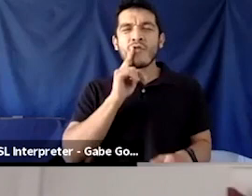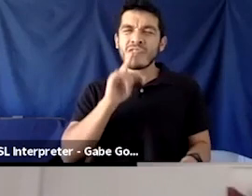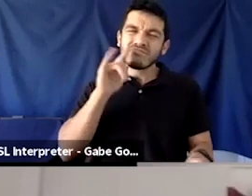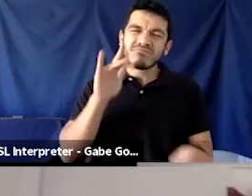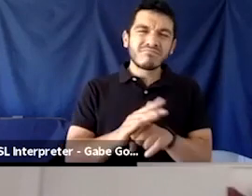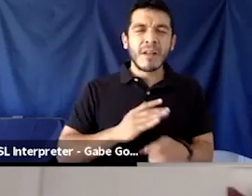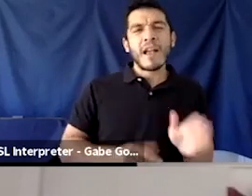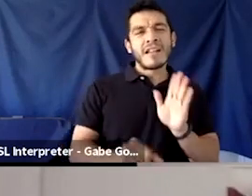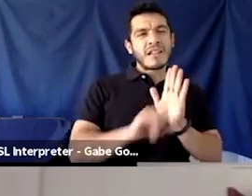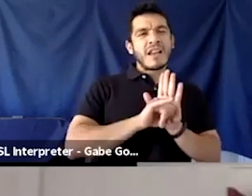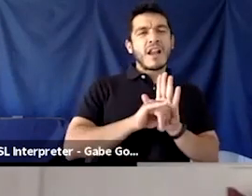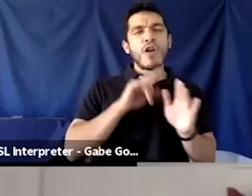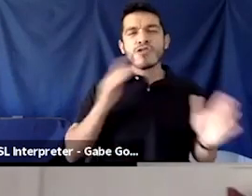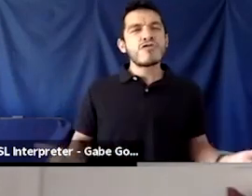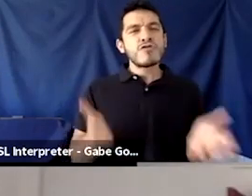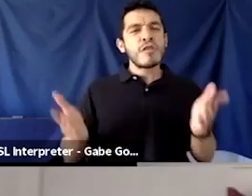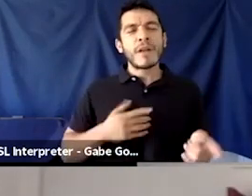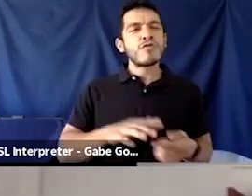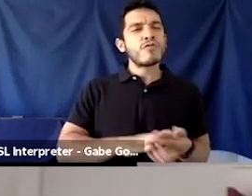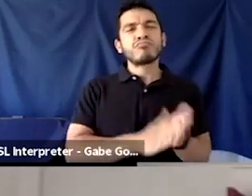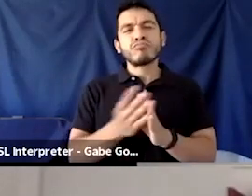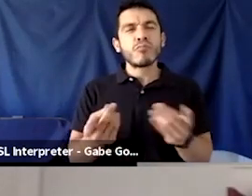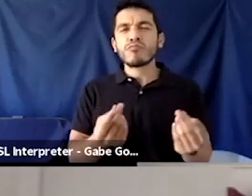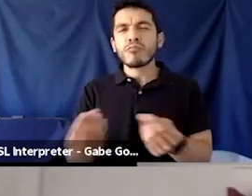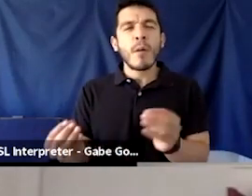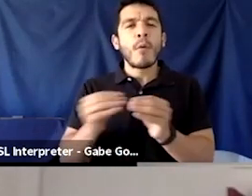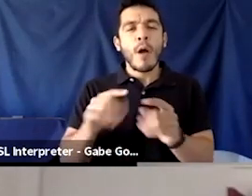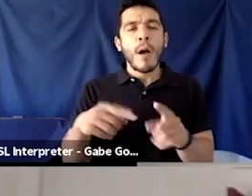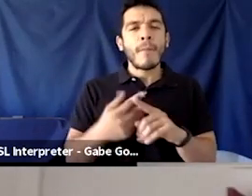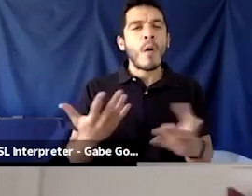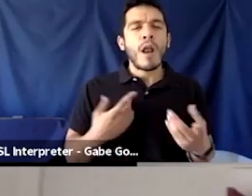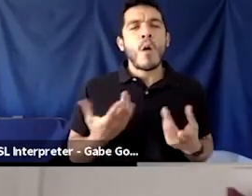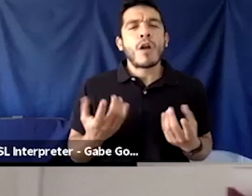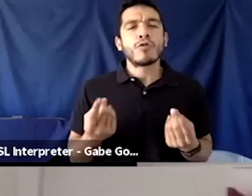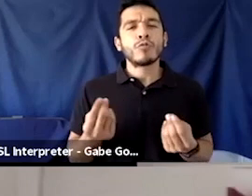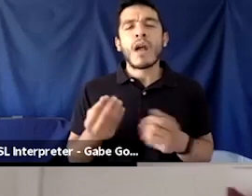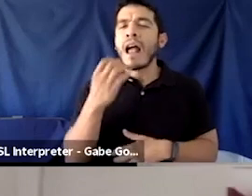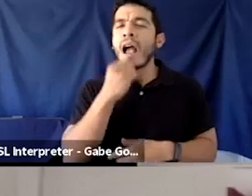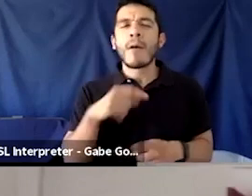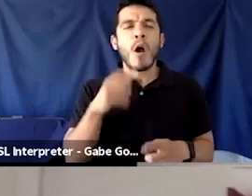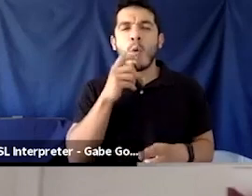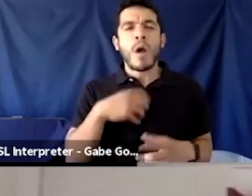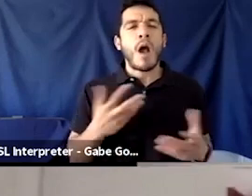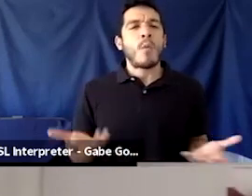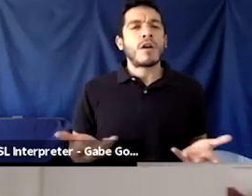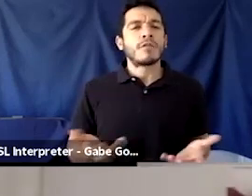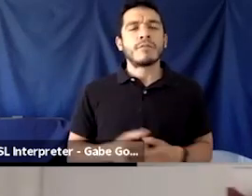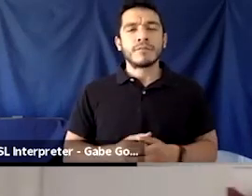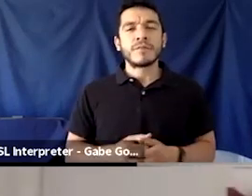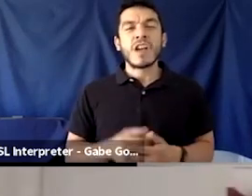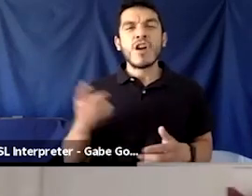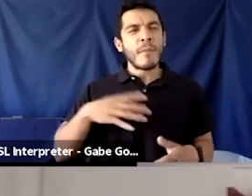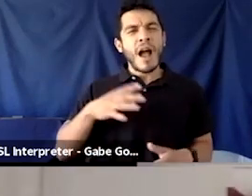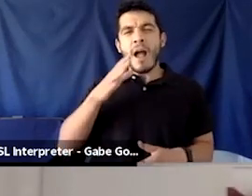to do more with what I cared about and who I was. So when I talked to my mom and, expressed that complaint, she challenged me and she said, what are you going to